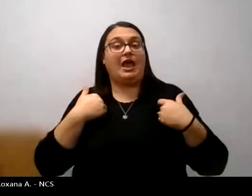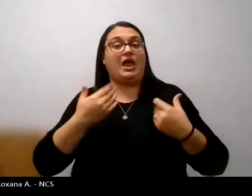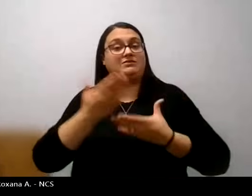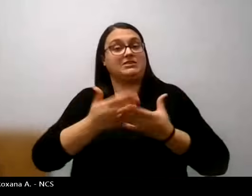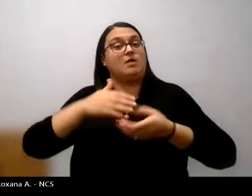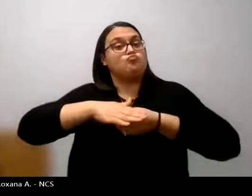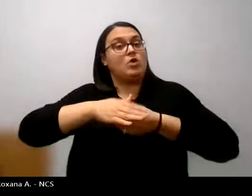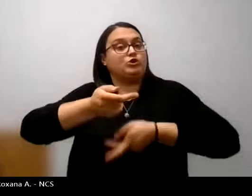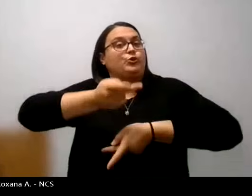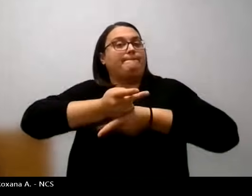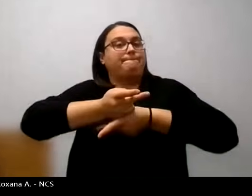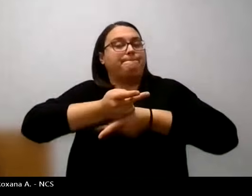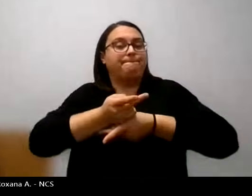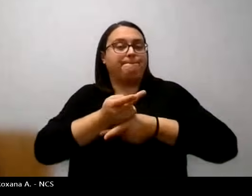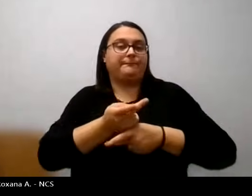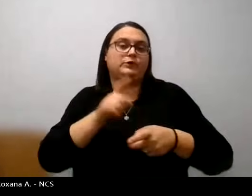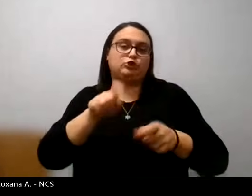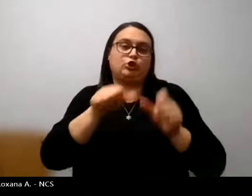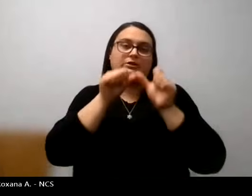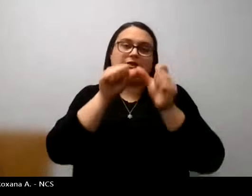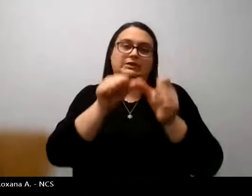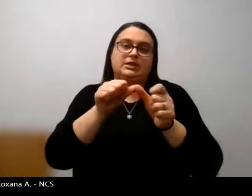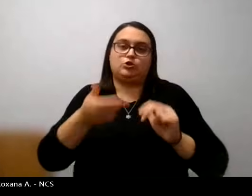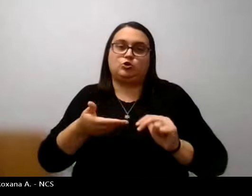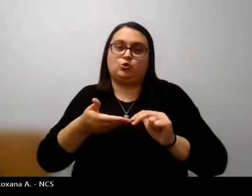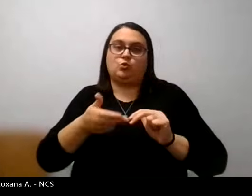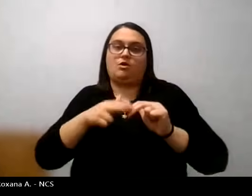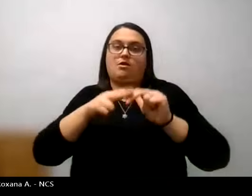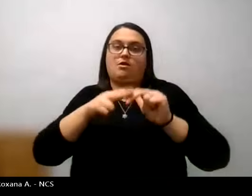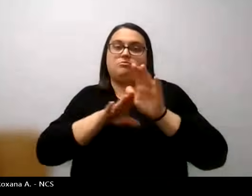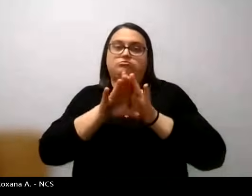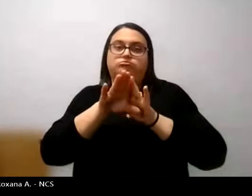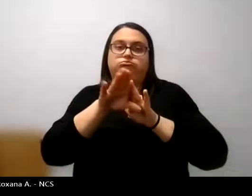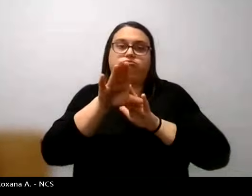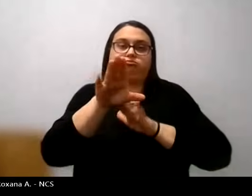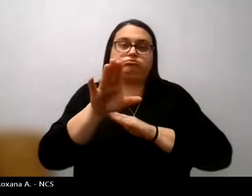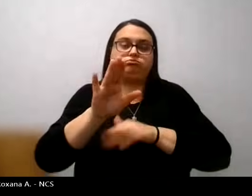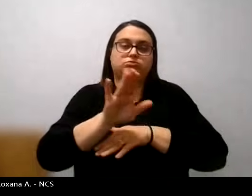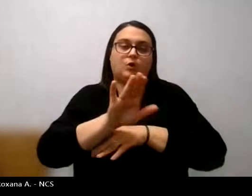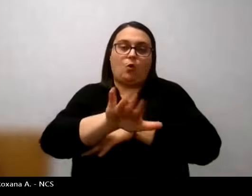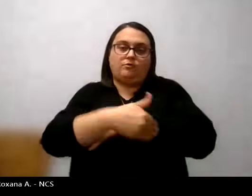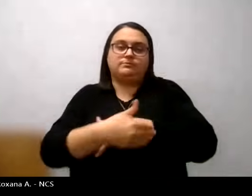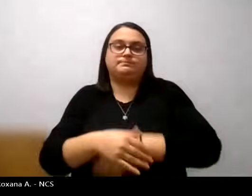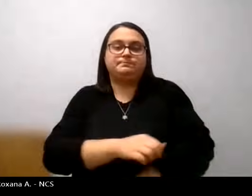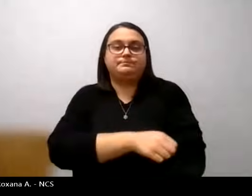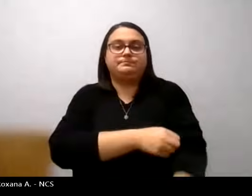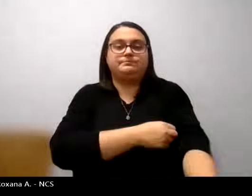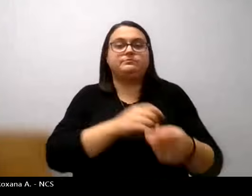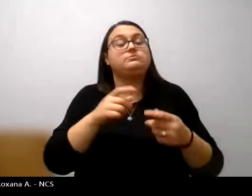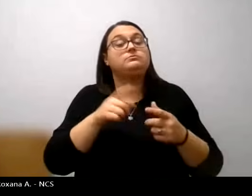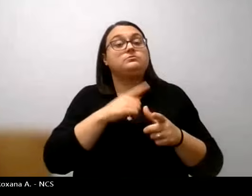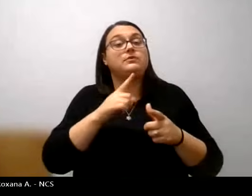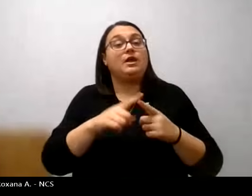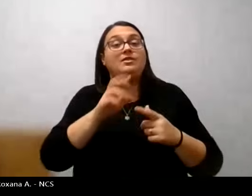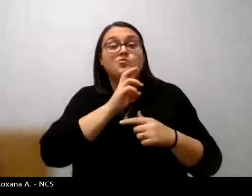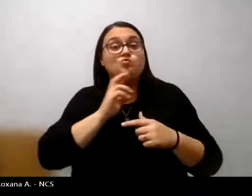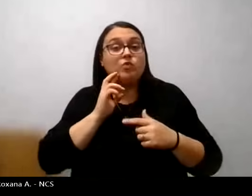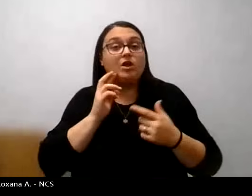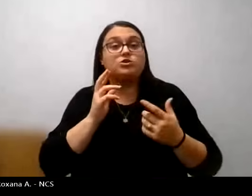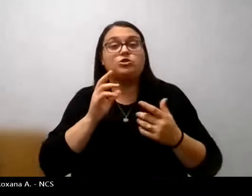maintained there, and that should continue to increase throughout the afternoon and evening. And then how about restaurants